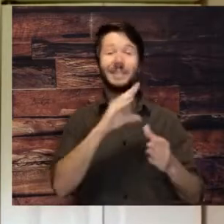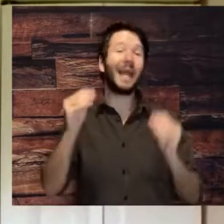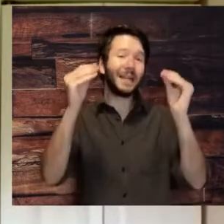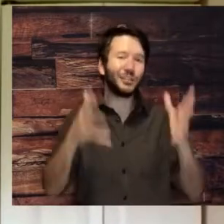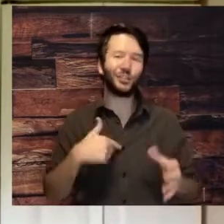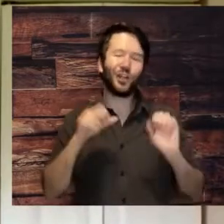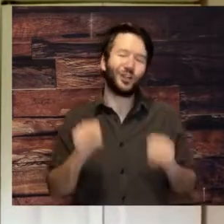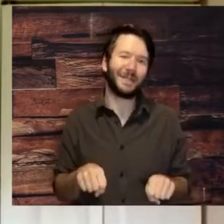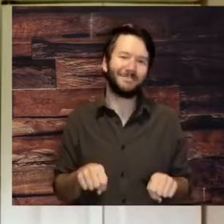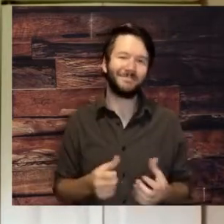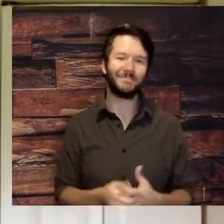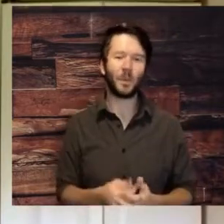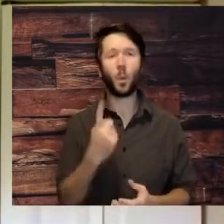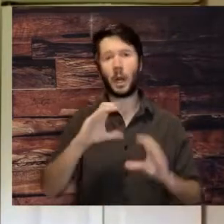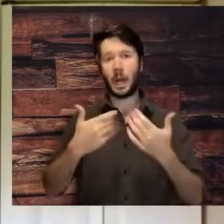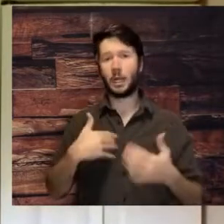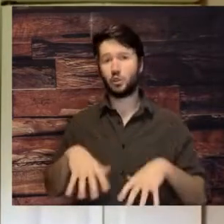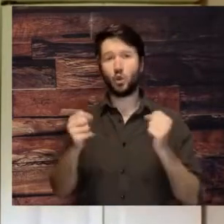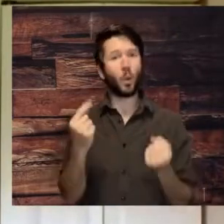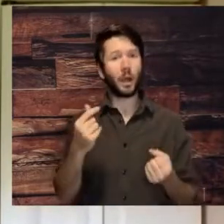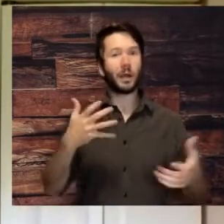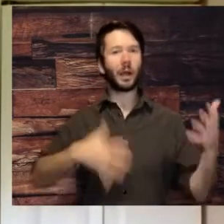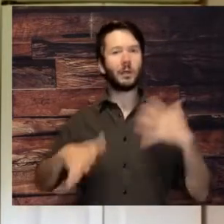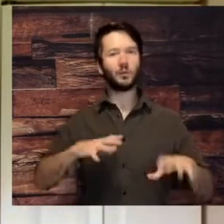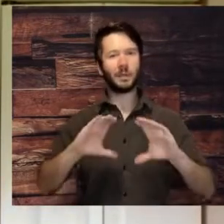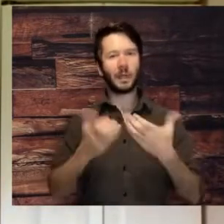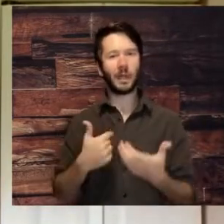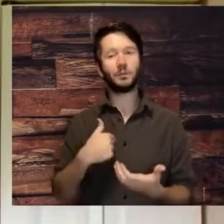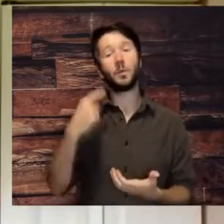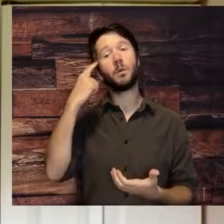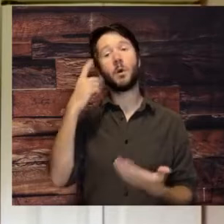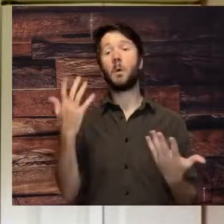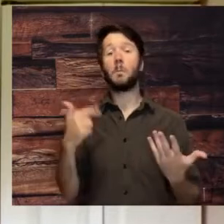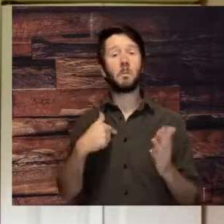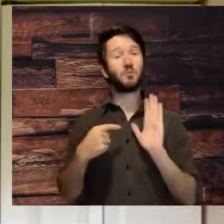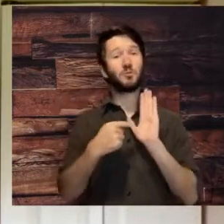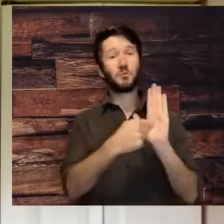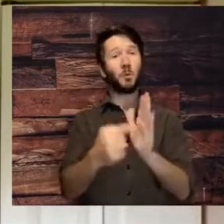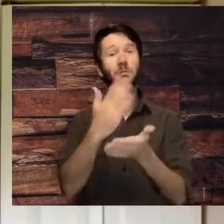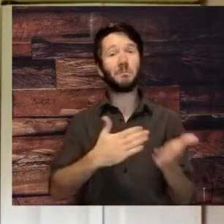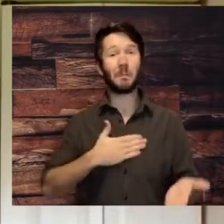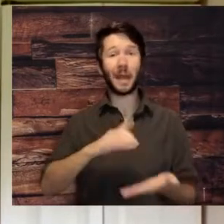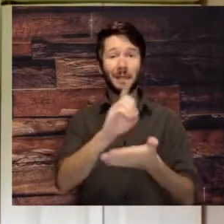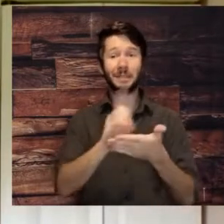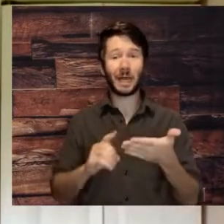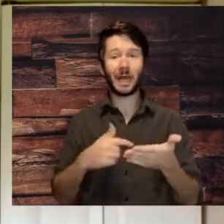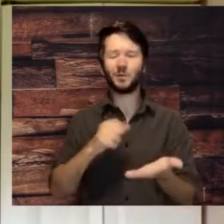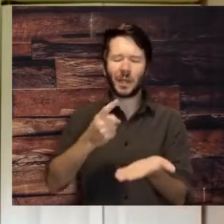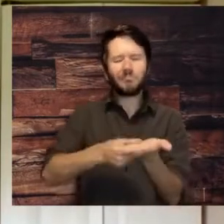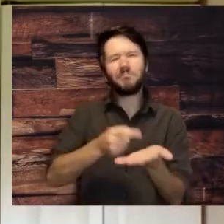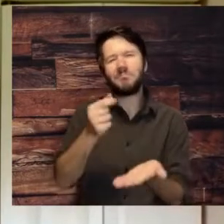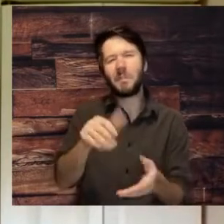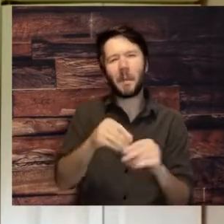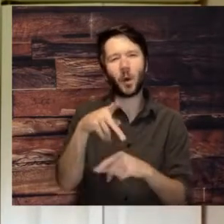best theater artist and teacher that I could be. One of the classes was a costuming class, so I thought I would share with you some of